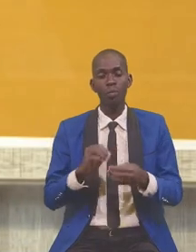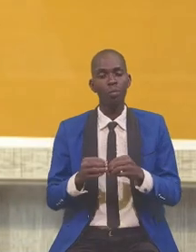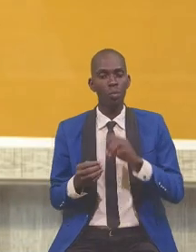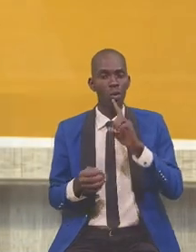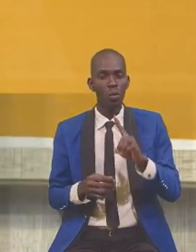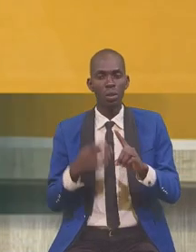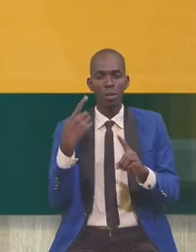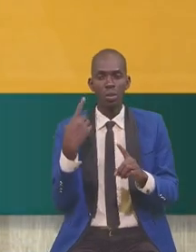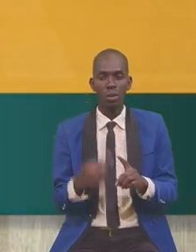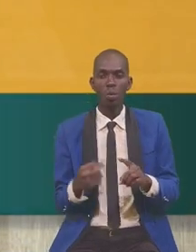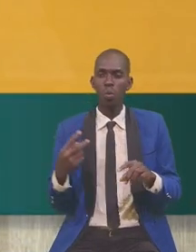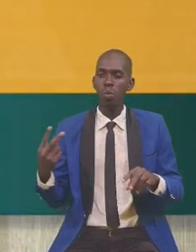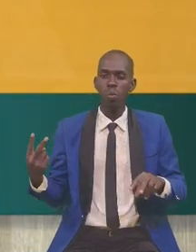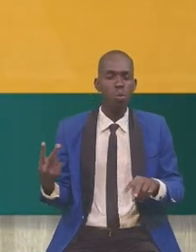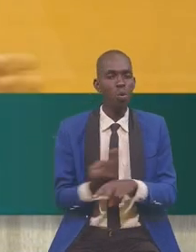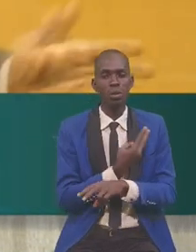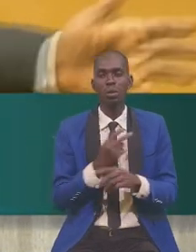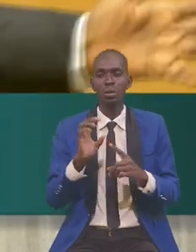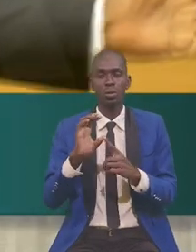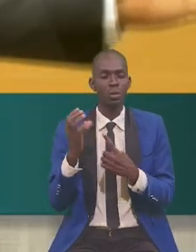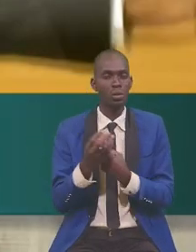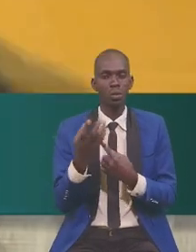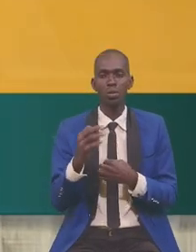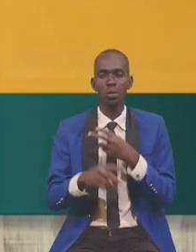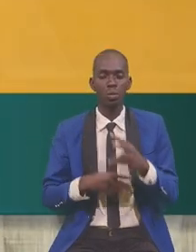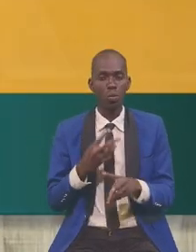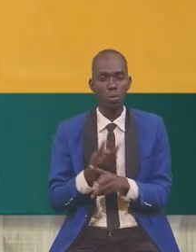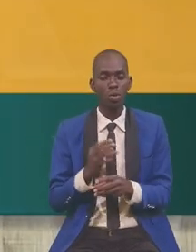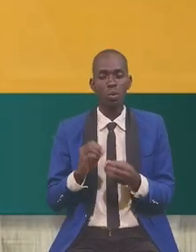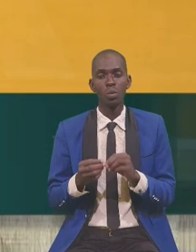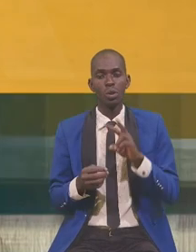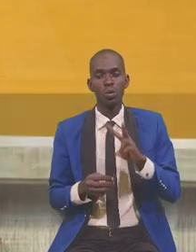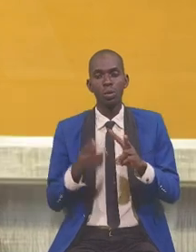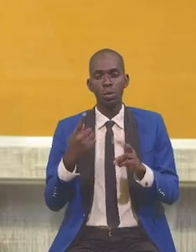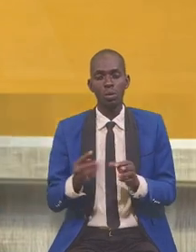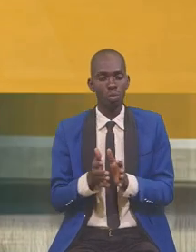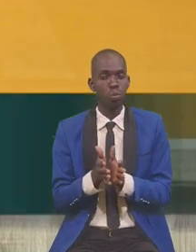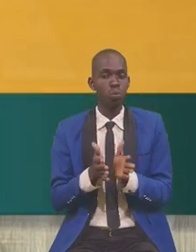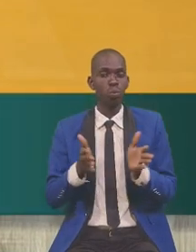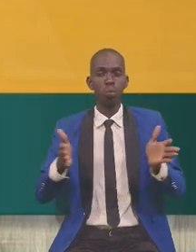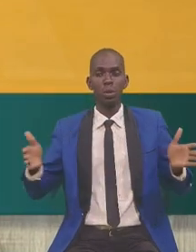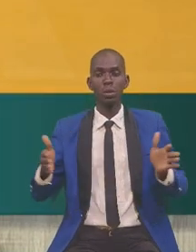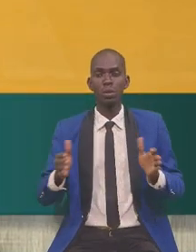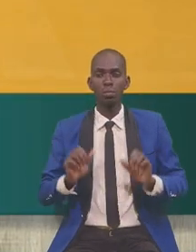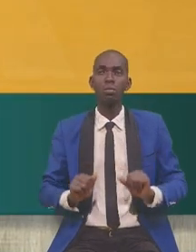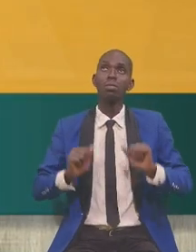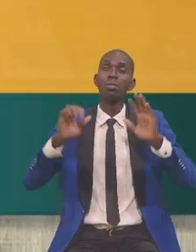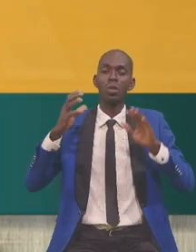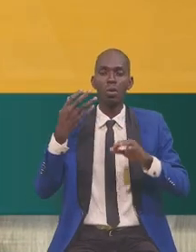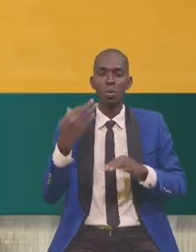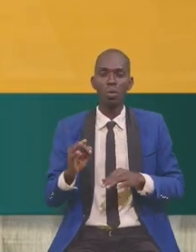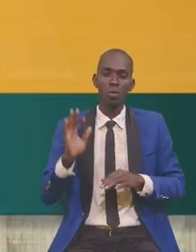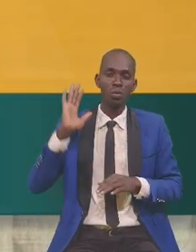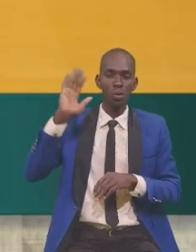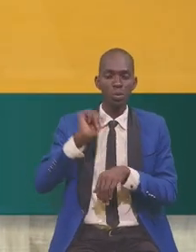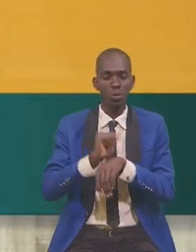condition of the world. Number two is the widening consecration of his workmen. And number three